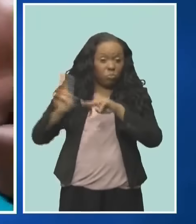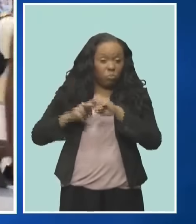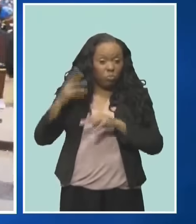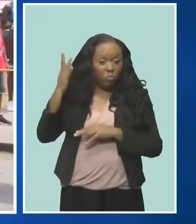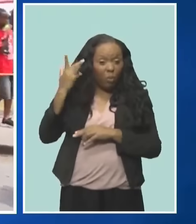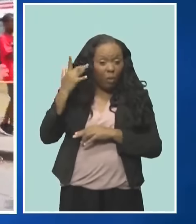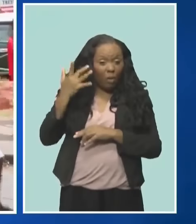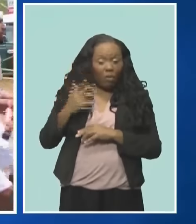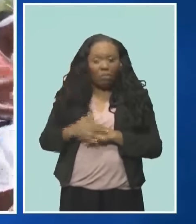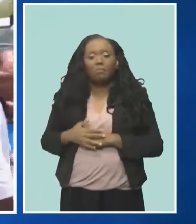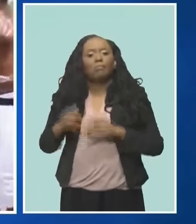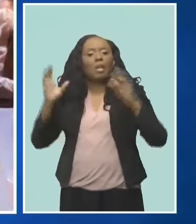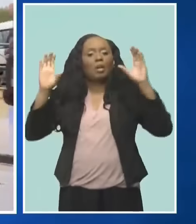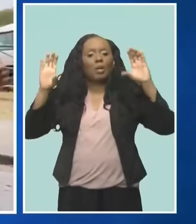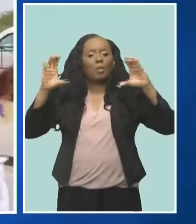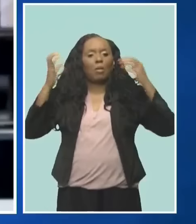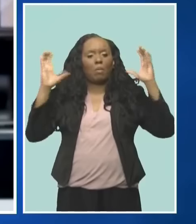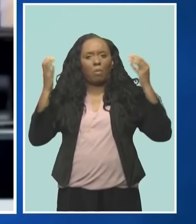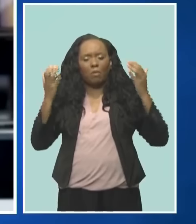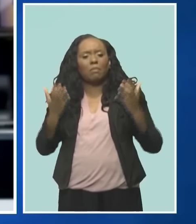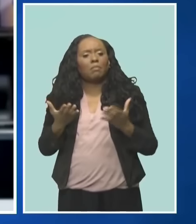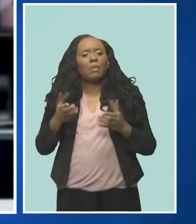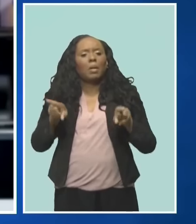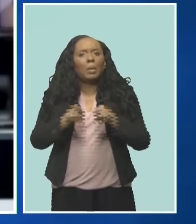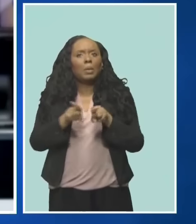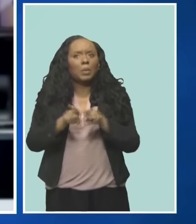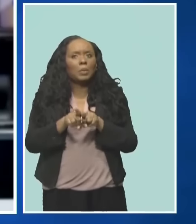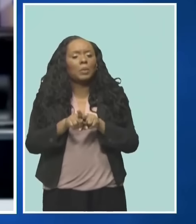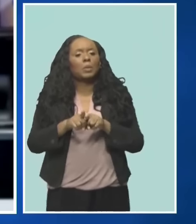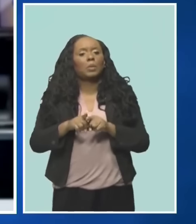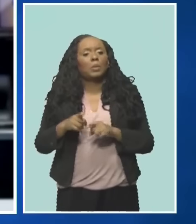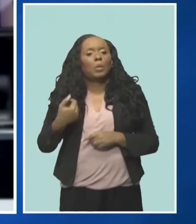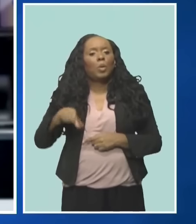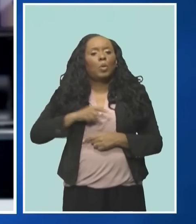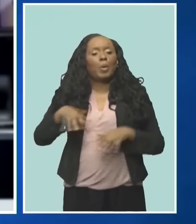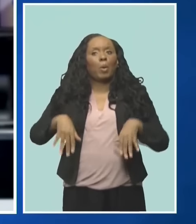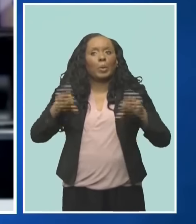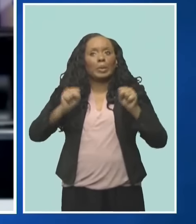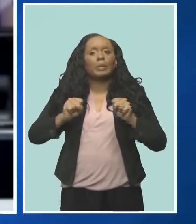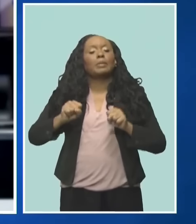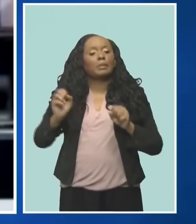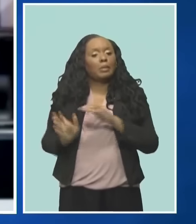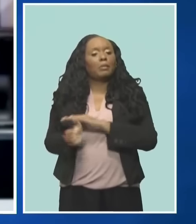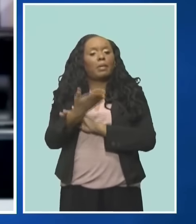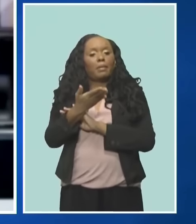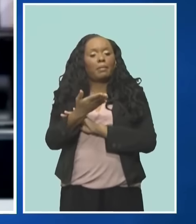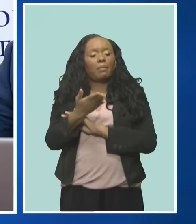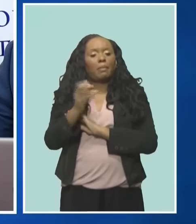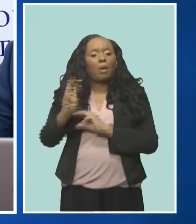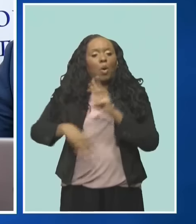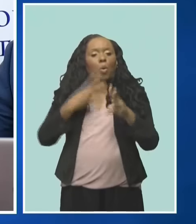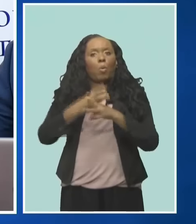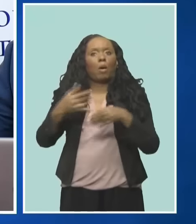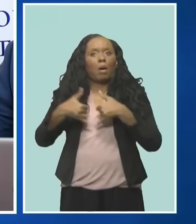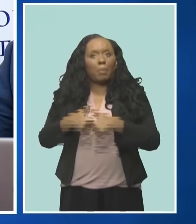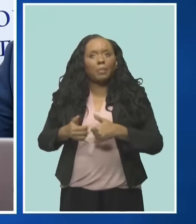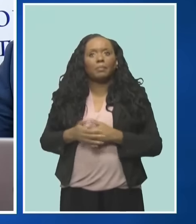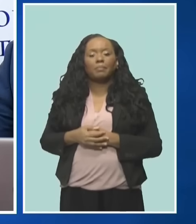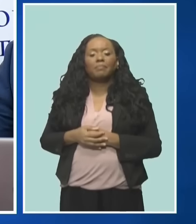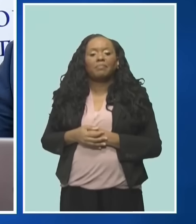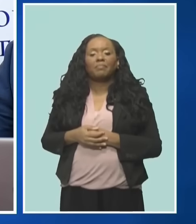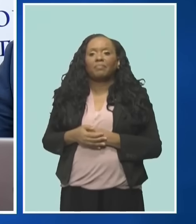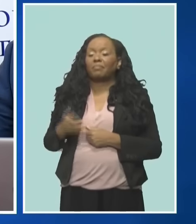recently concluded crop-over season, as well as the hosting of the ICC T20 World Cup. We have